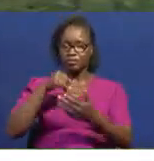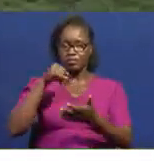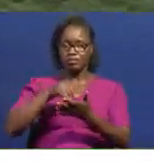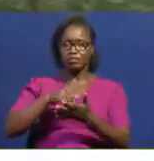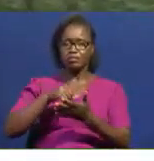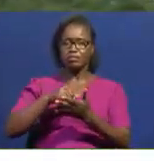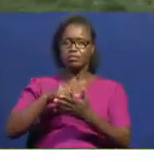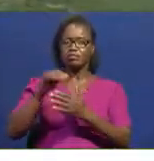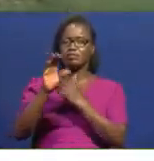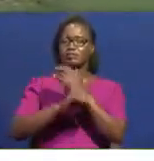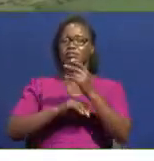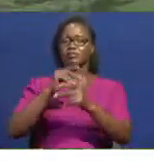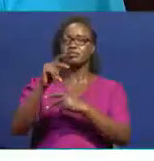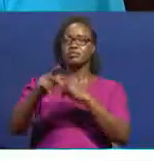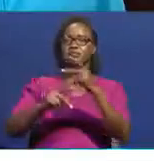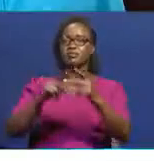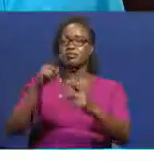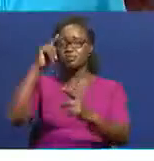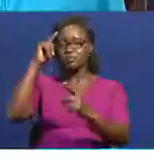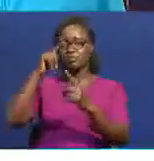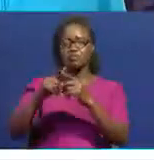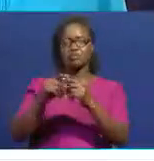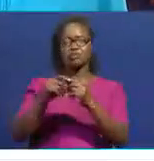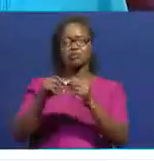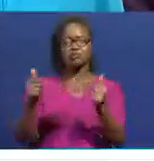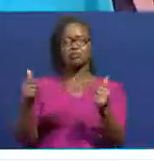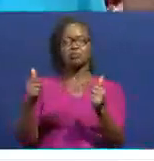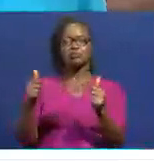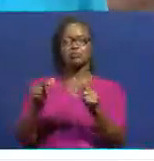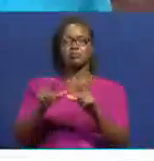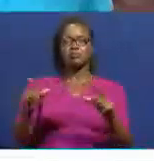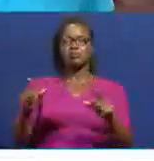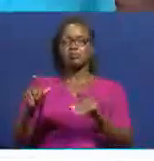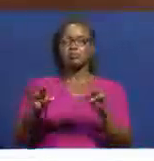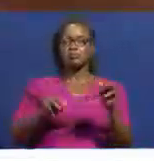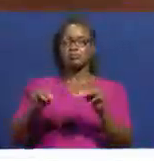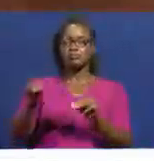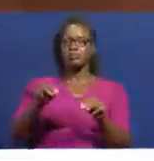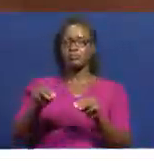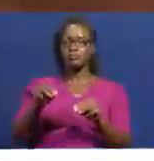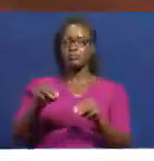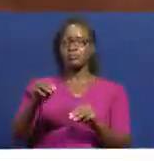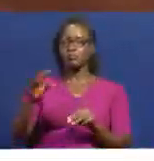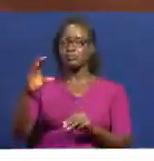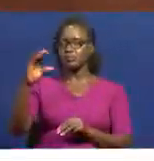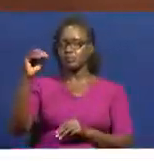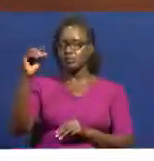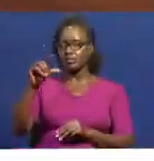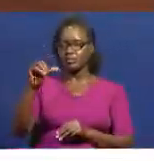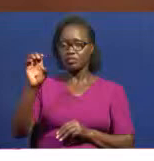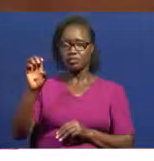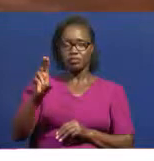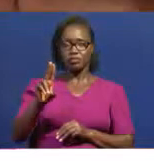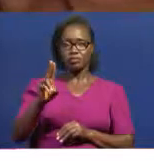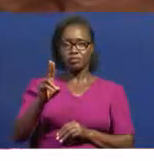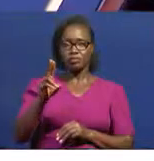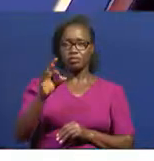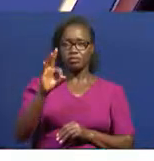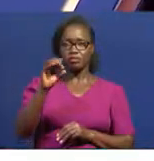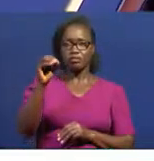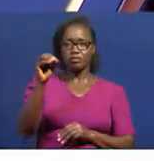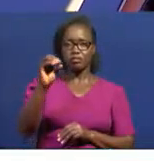country's progress towards efficient land management. The Council of Governors, the European Union, and the Food and Agriculture